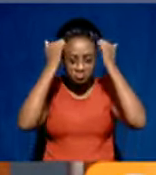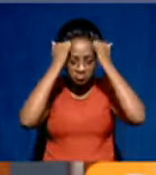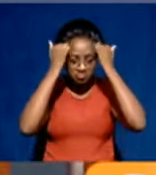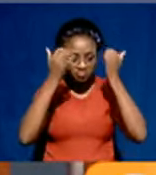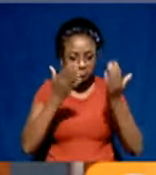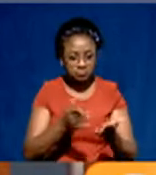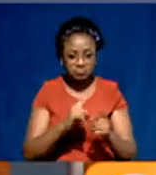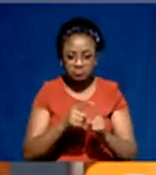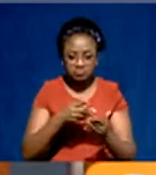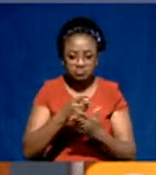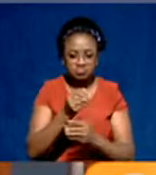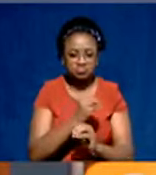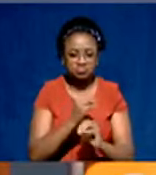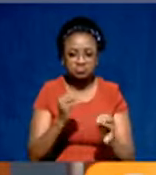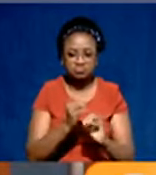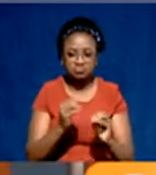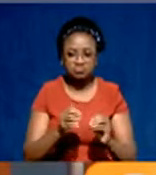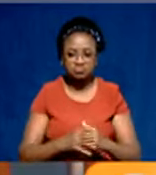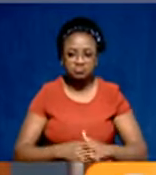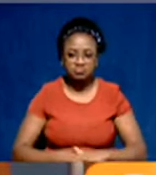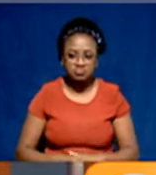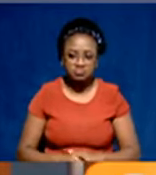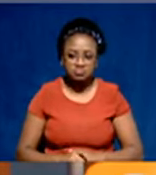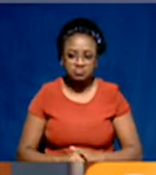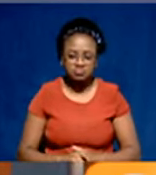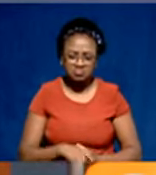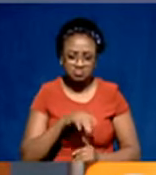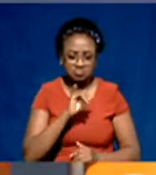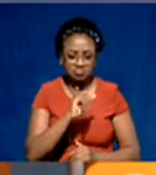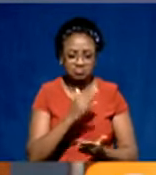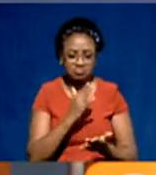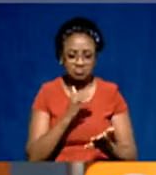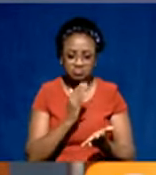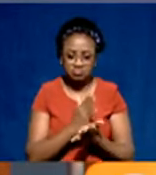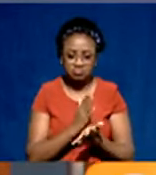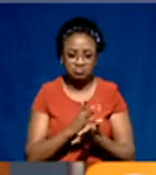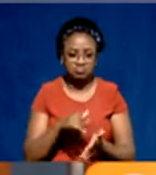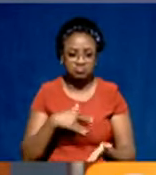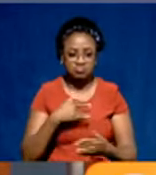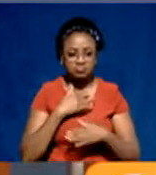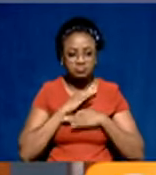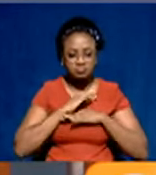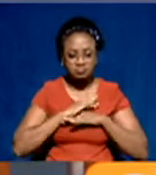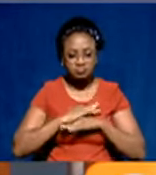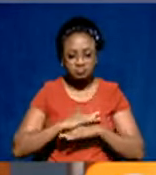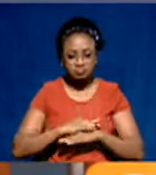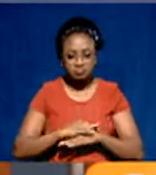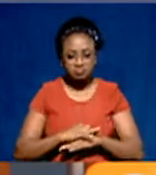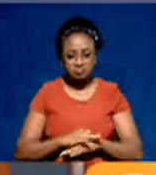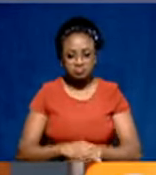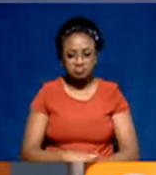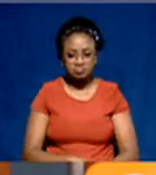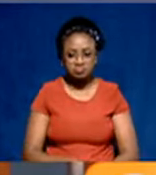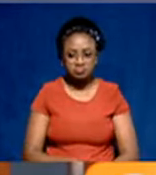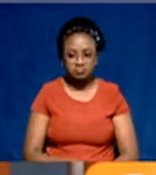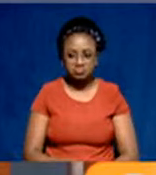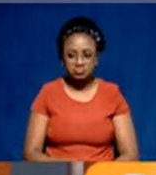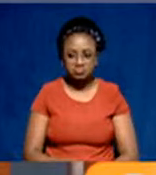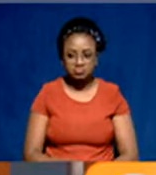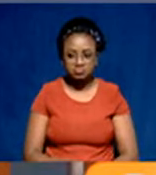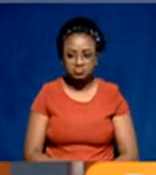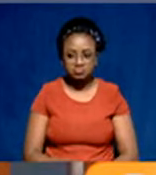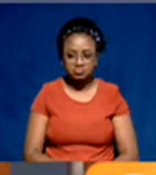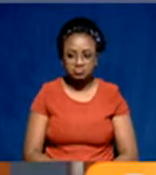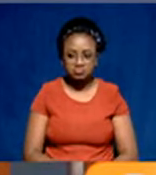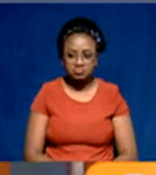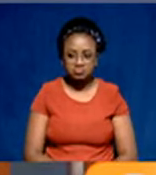cost. Yes, and that was a relief. And I studied there. My class teacher Jotham,